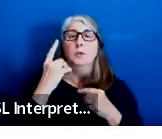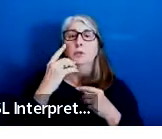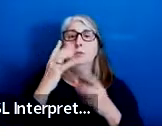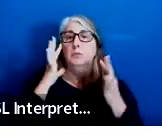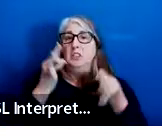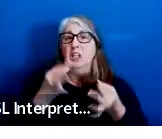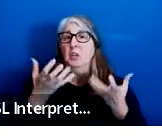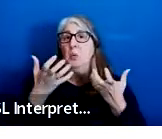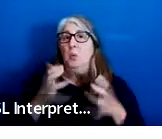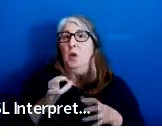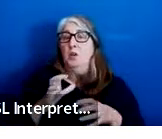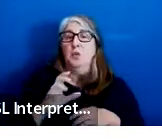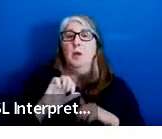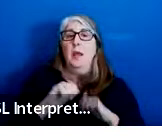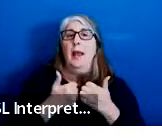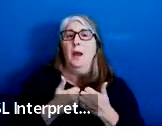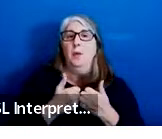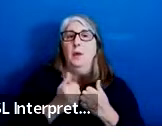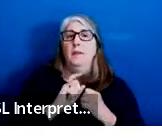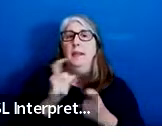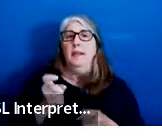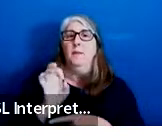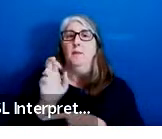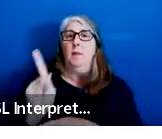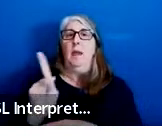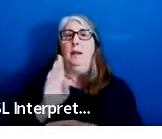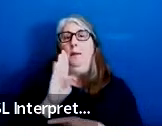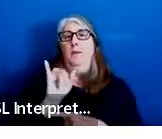can they call to return the compost bin?